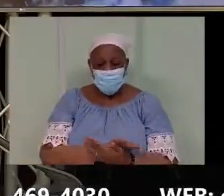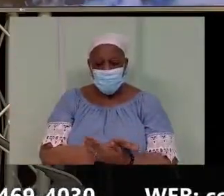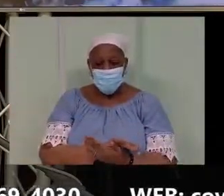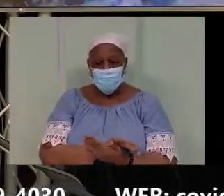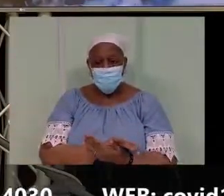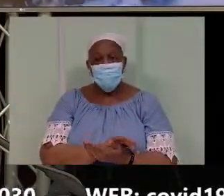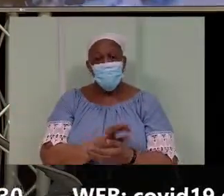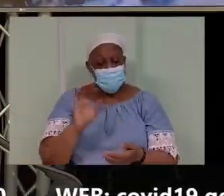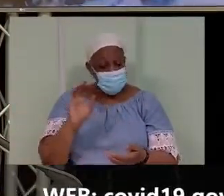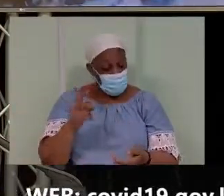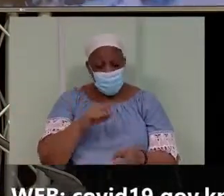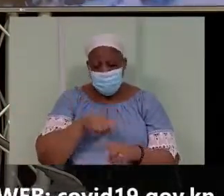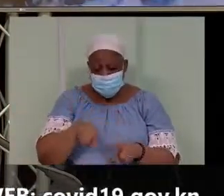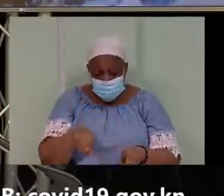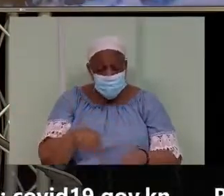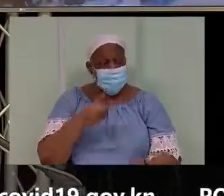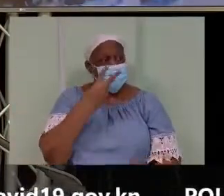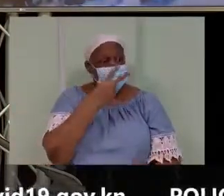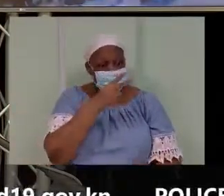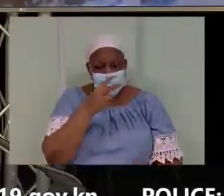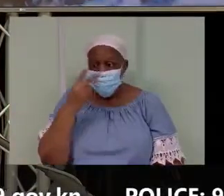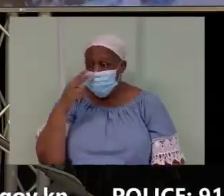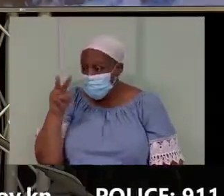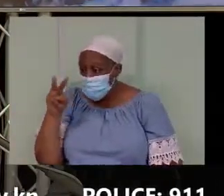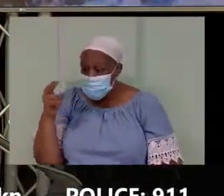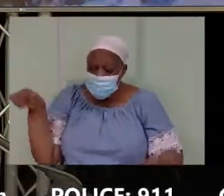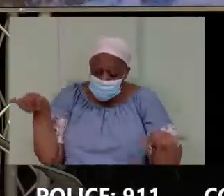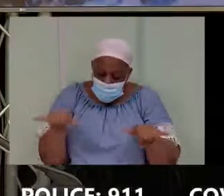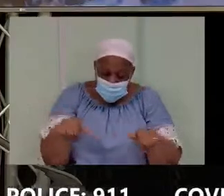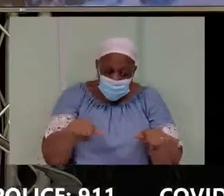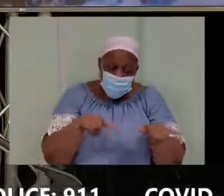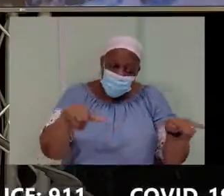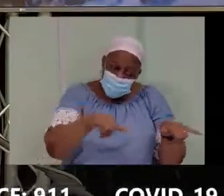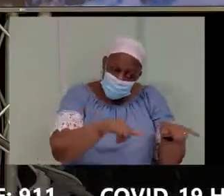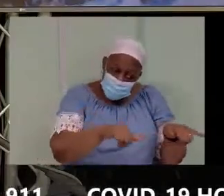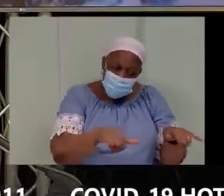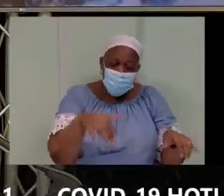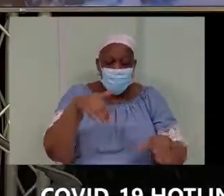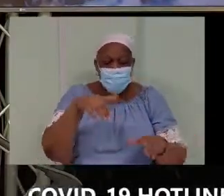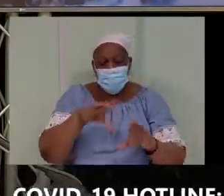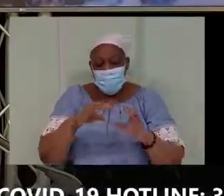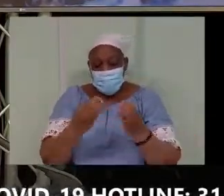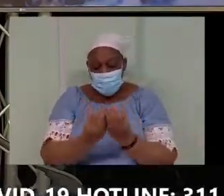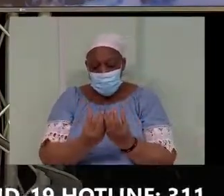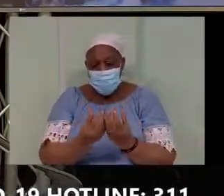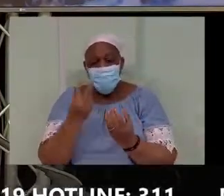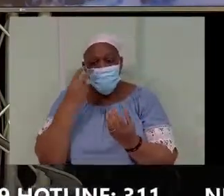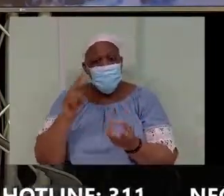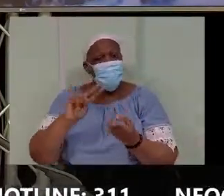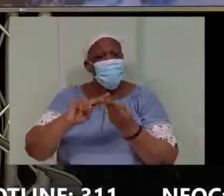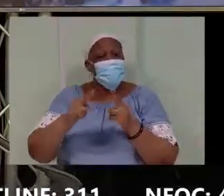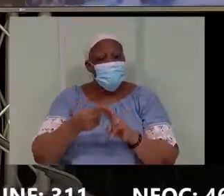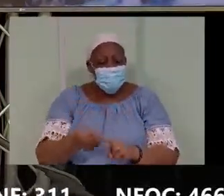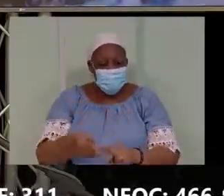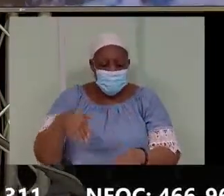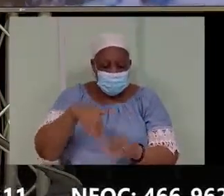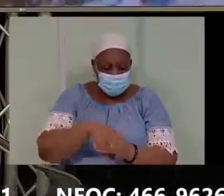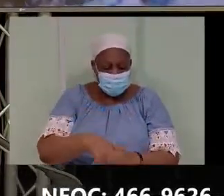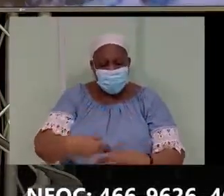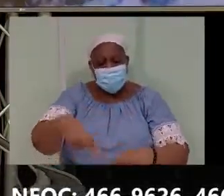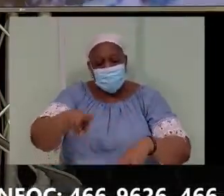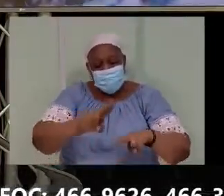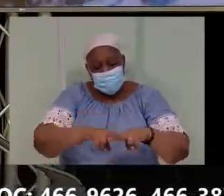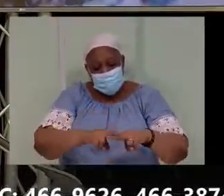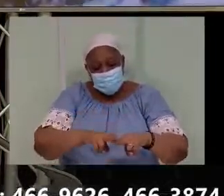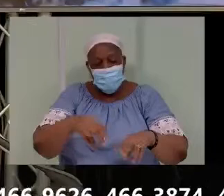measures at these schools to measure classrooms to determine the number of students that would be seated,